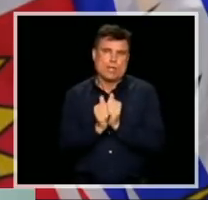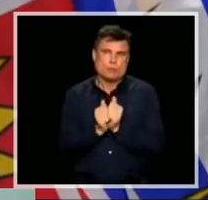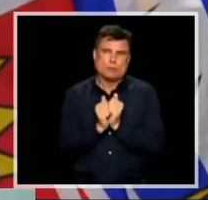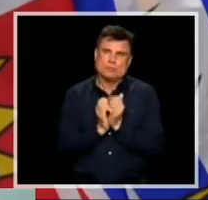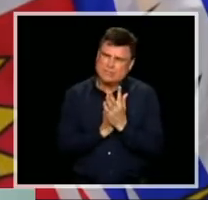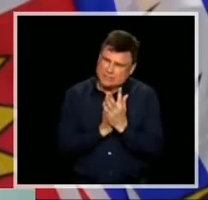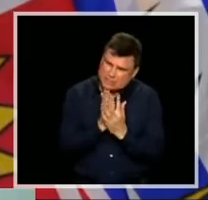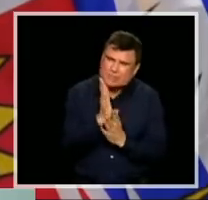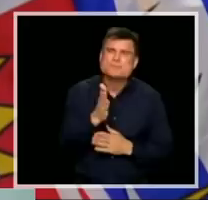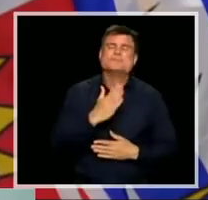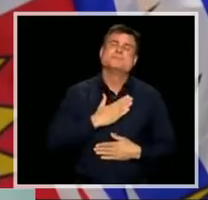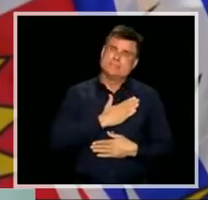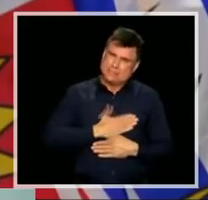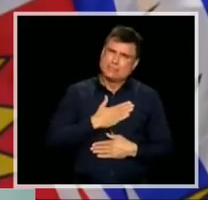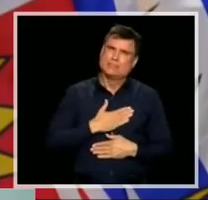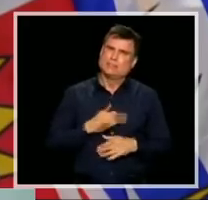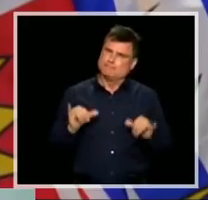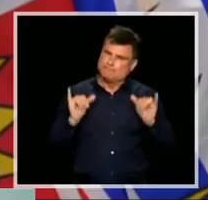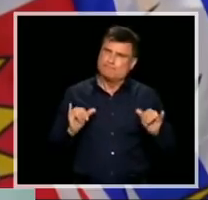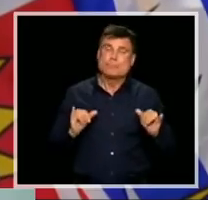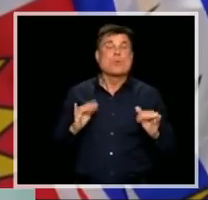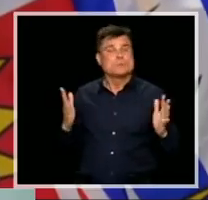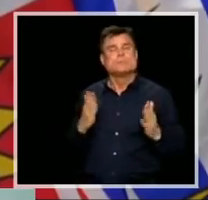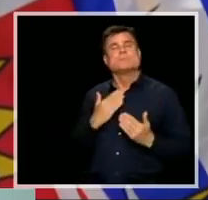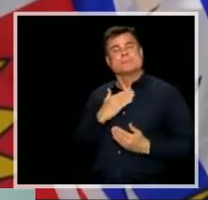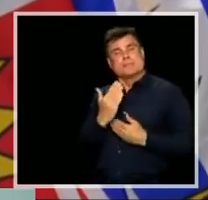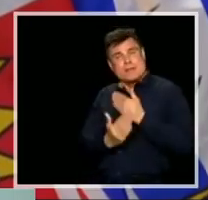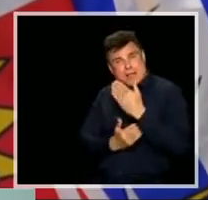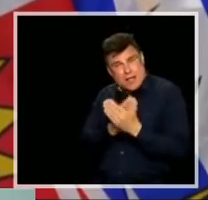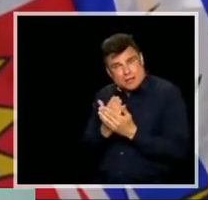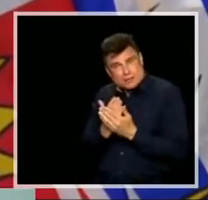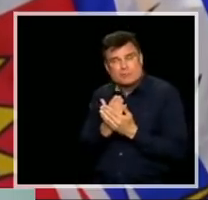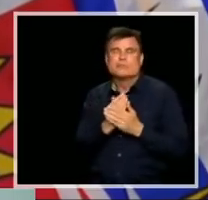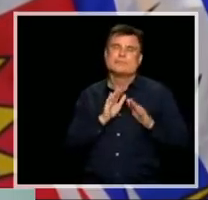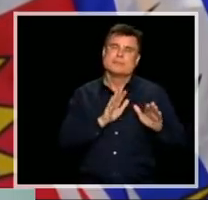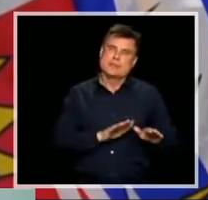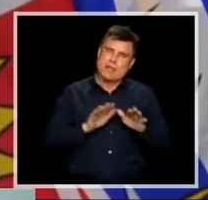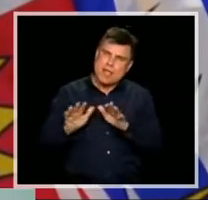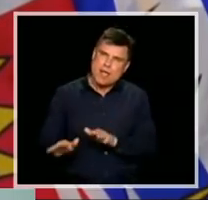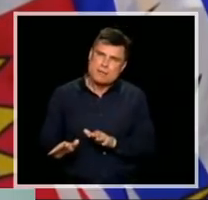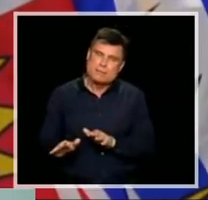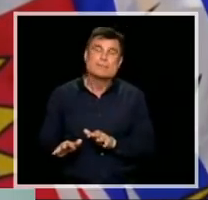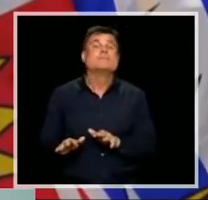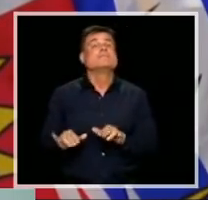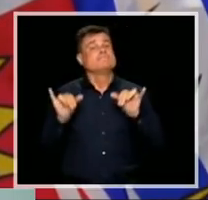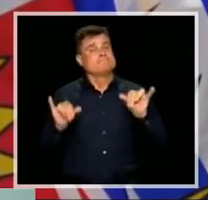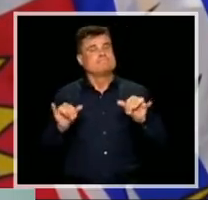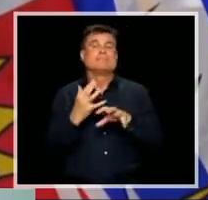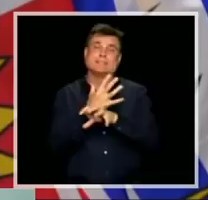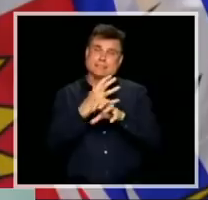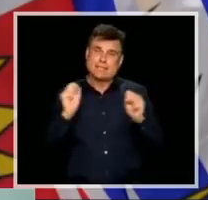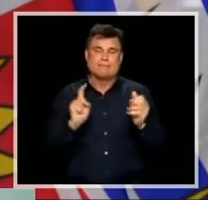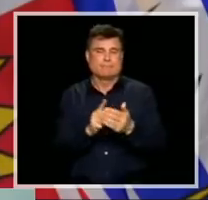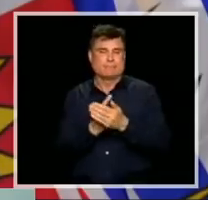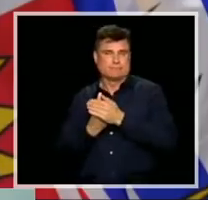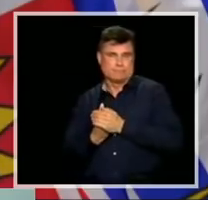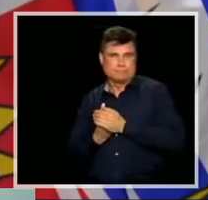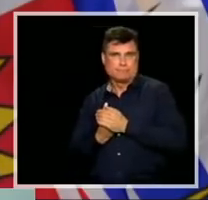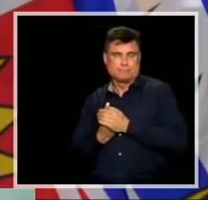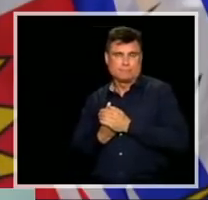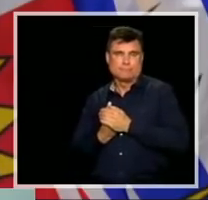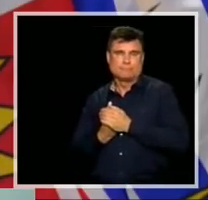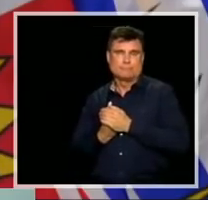Obviously, they have more cases, but could you just talk about whether or not there could be parallels